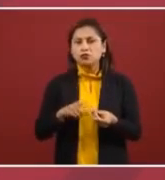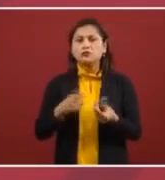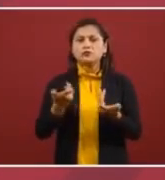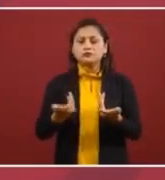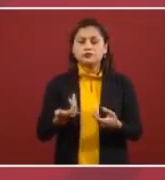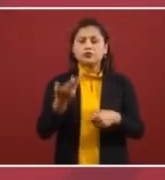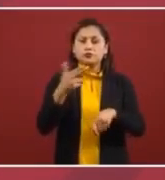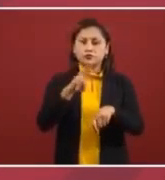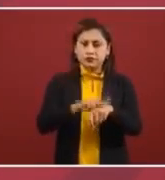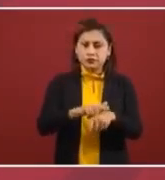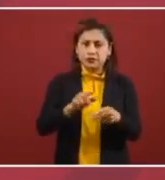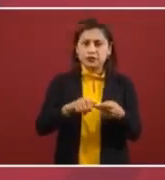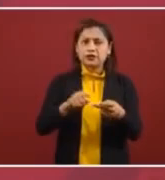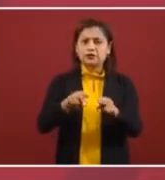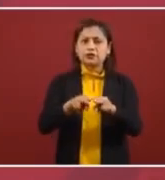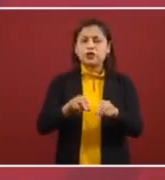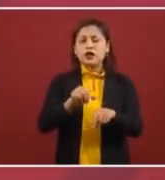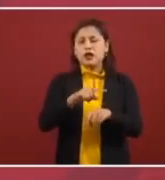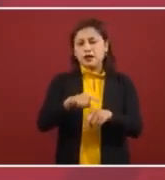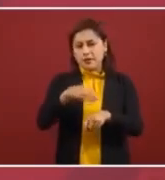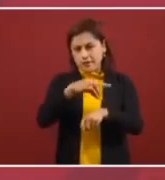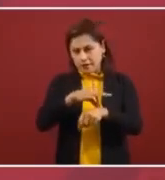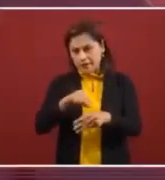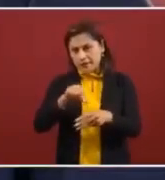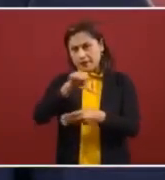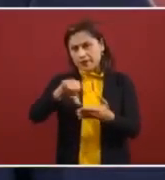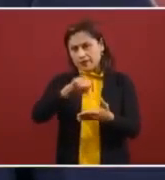in health centers and hospitals.